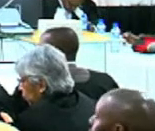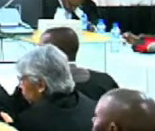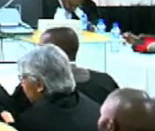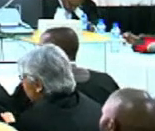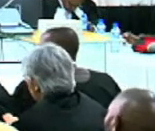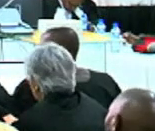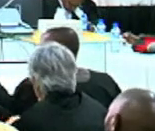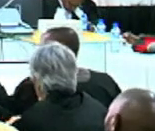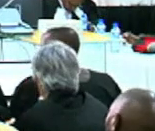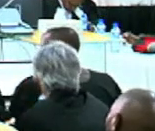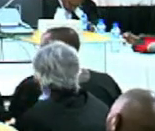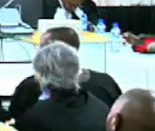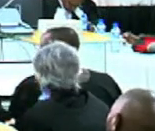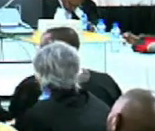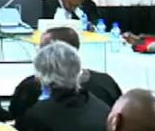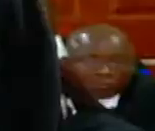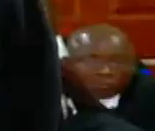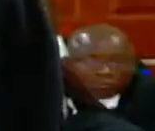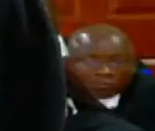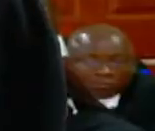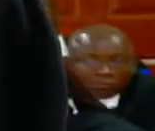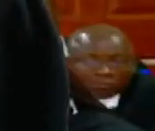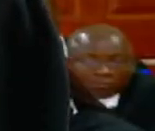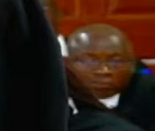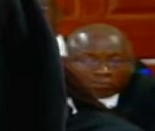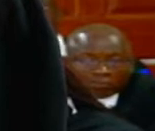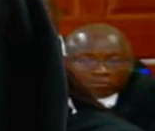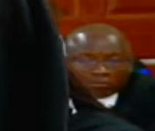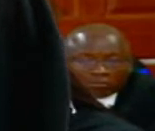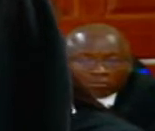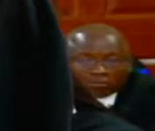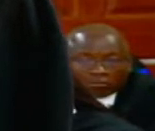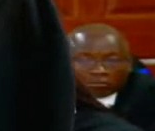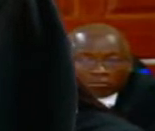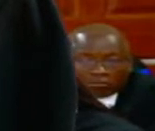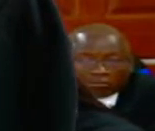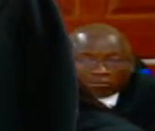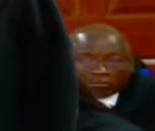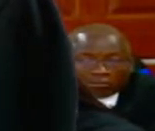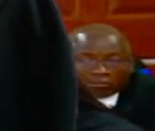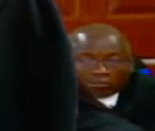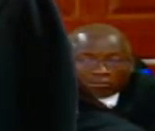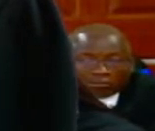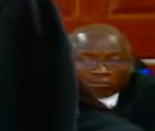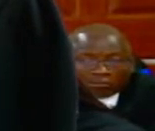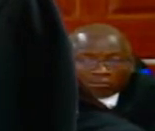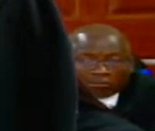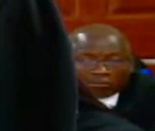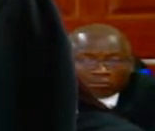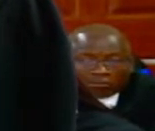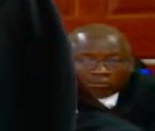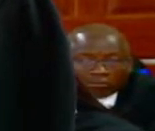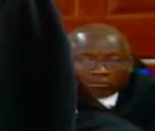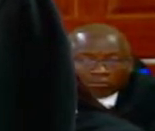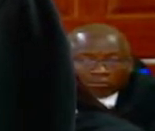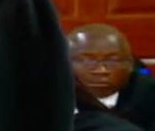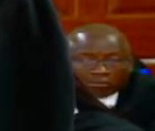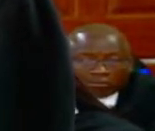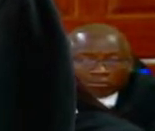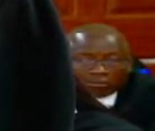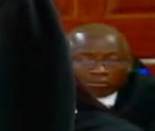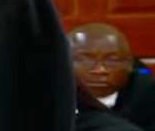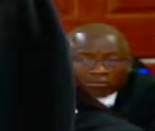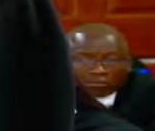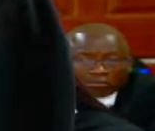I would wish to respond to what she has just addressed you on, because this is new